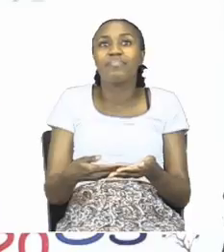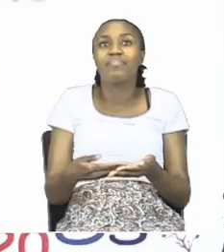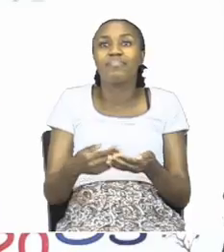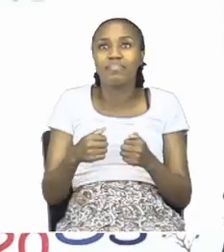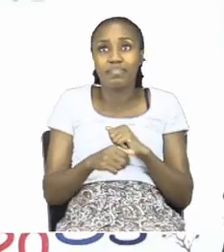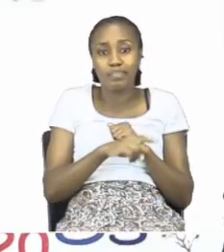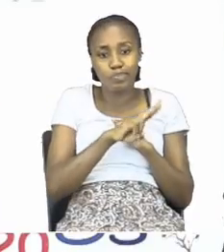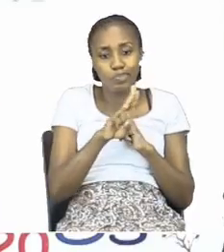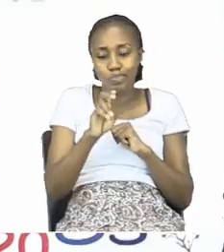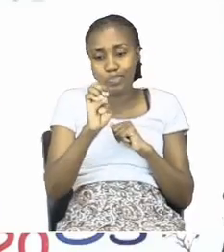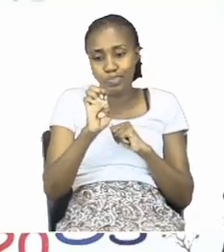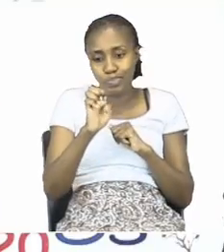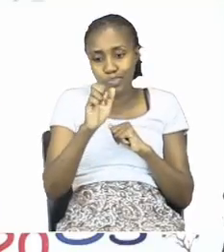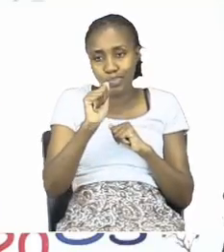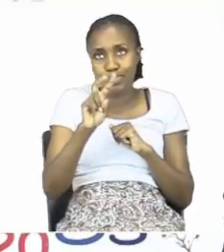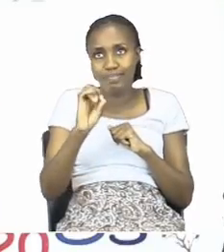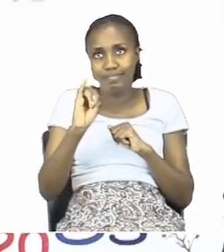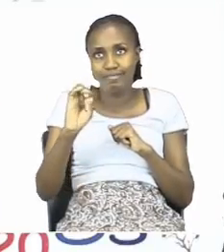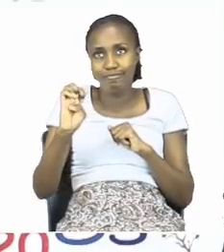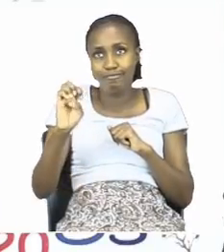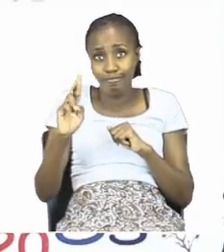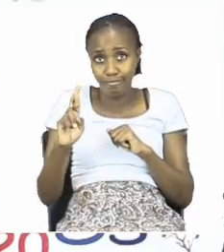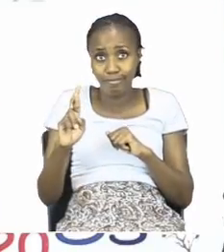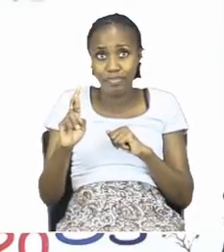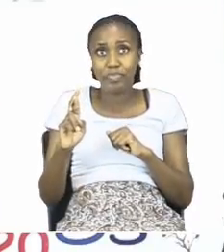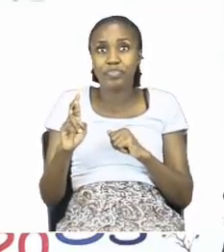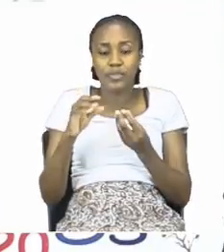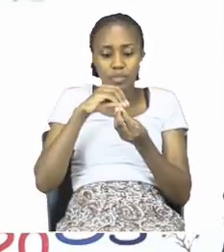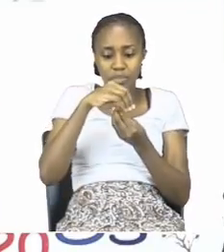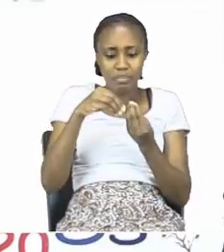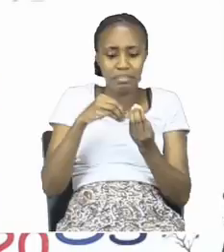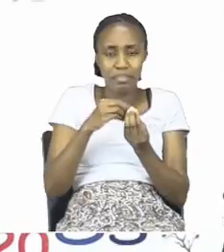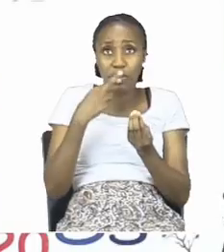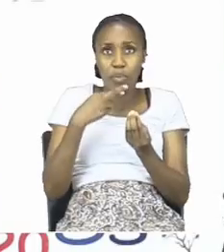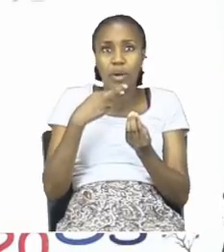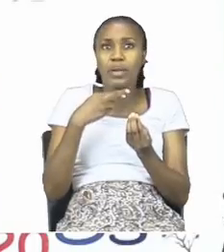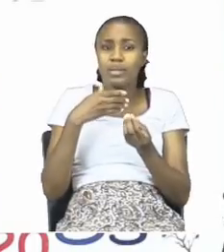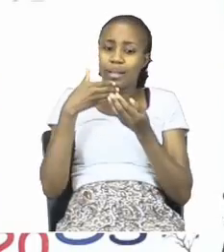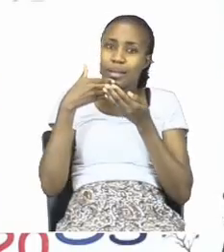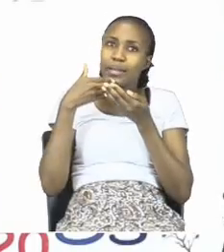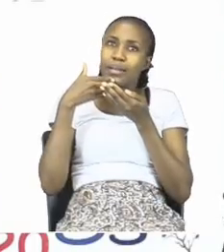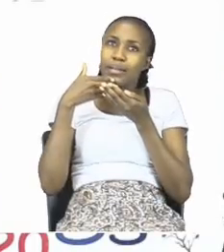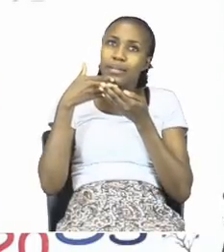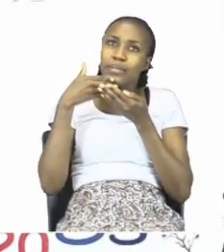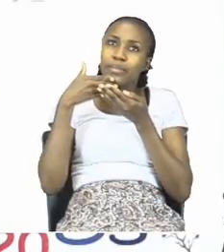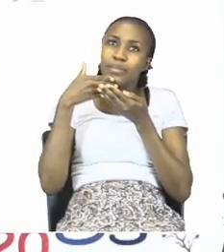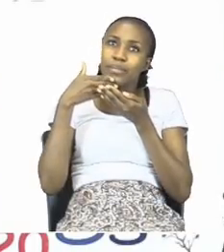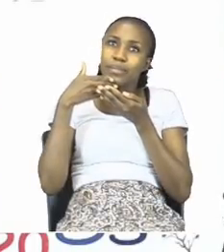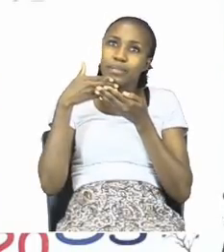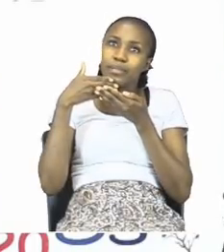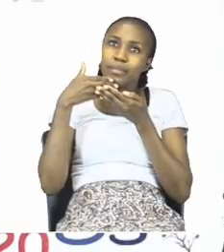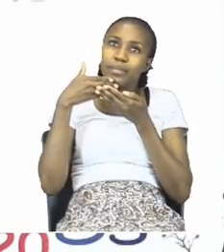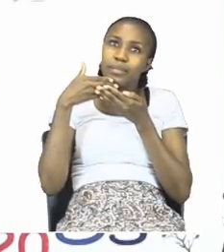than? Well done! We say lighter than because it's the one that's sitting down whilst